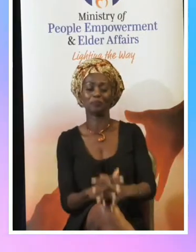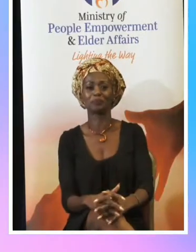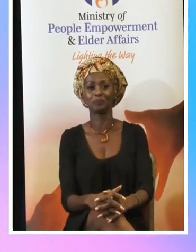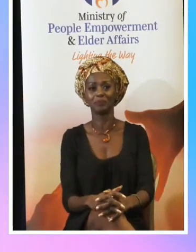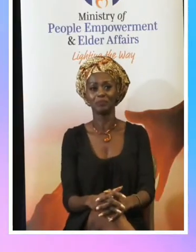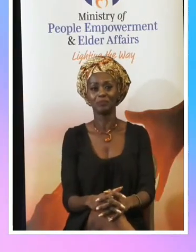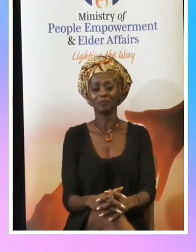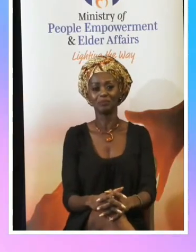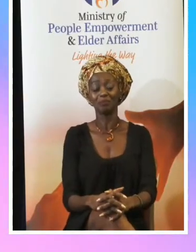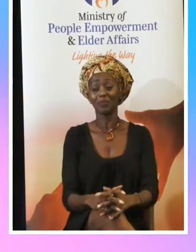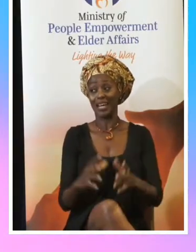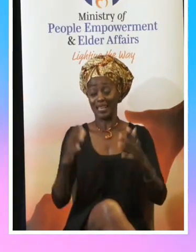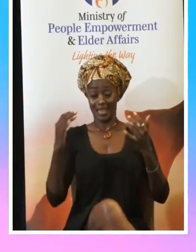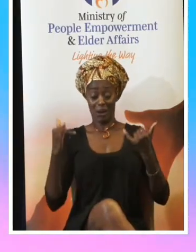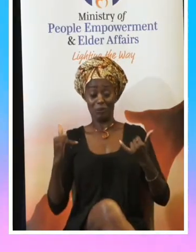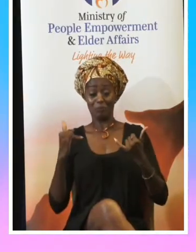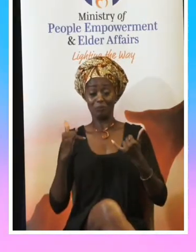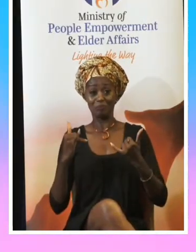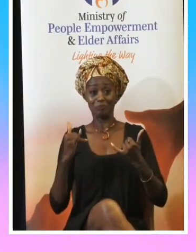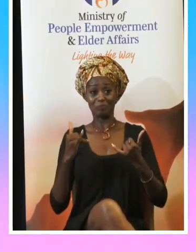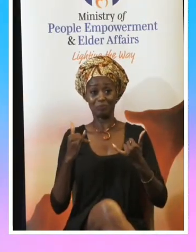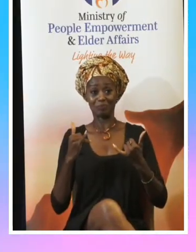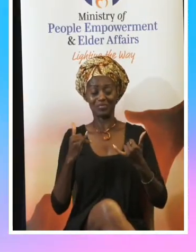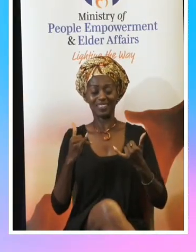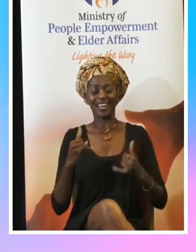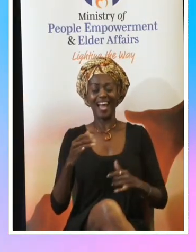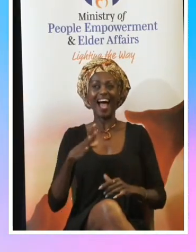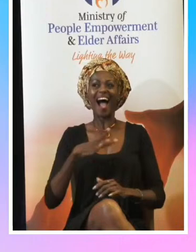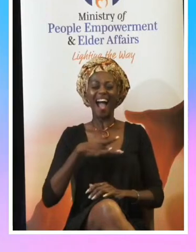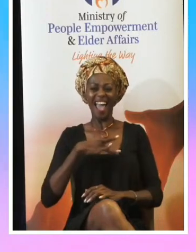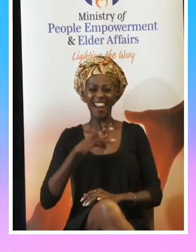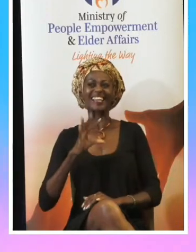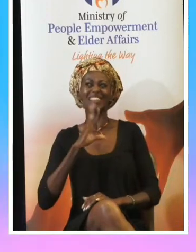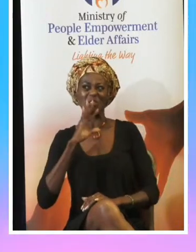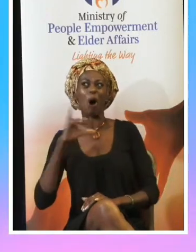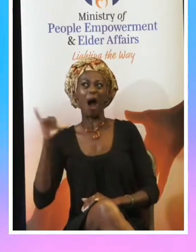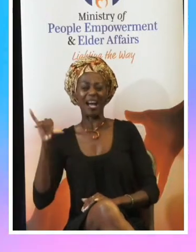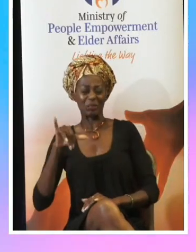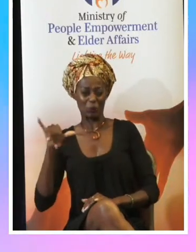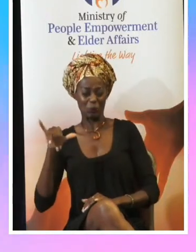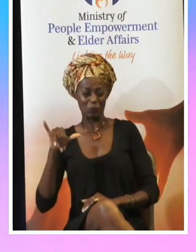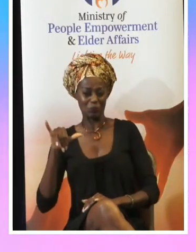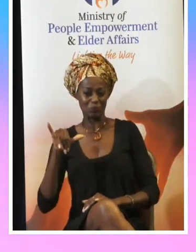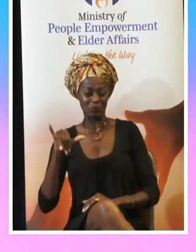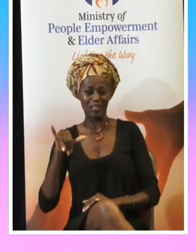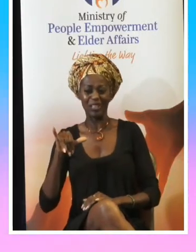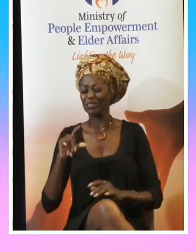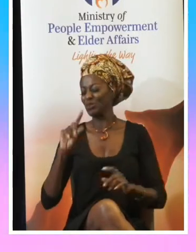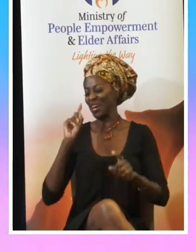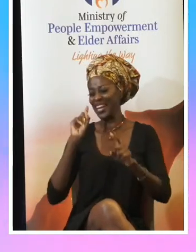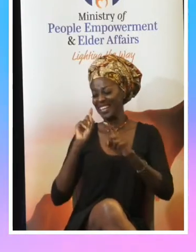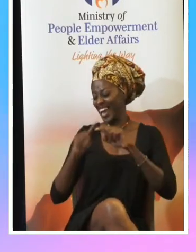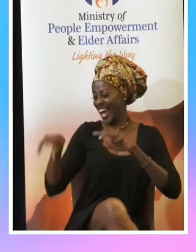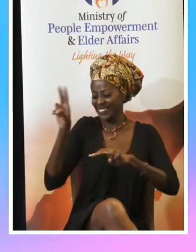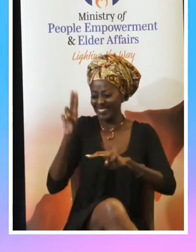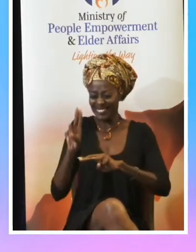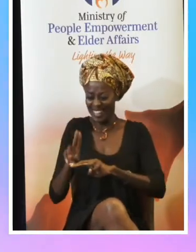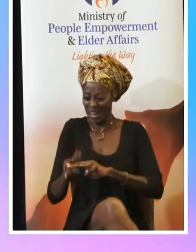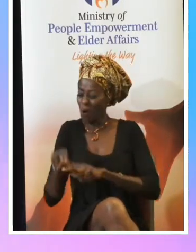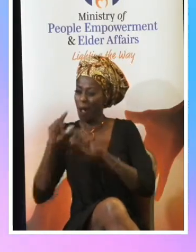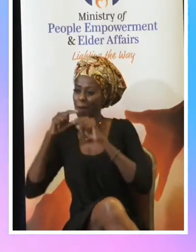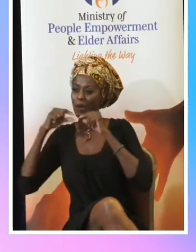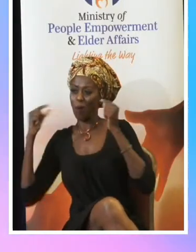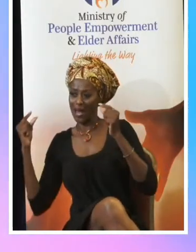It would be remiss of me, because I like to talk too, to sit here and not come and